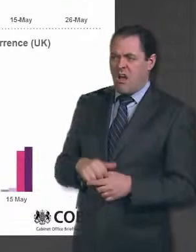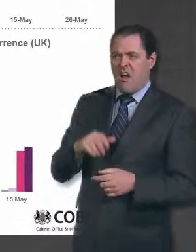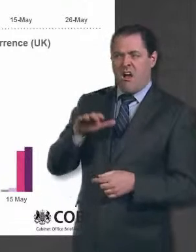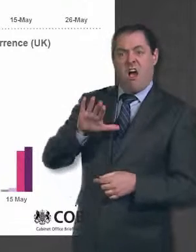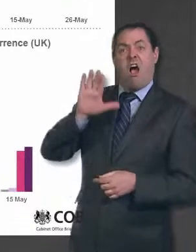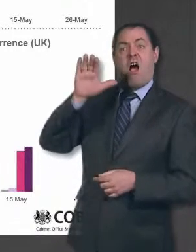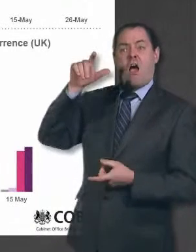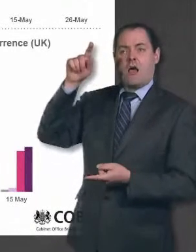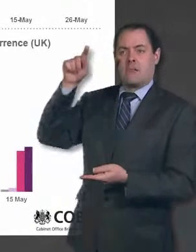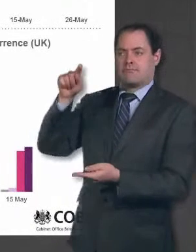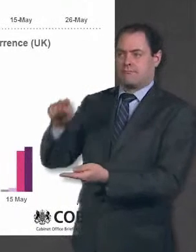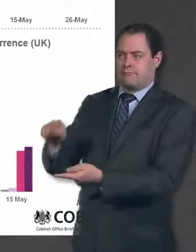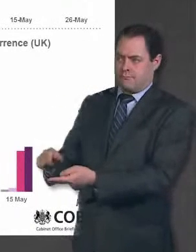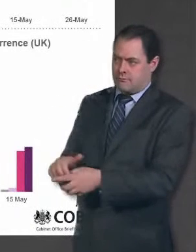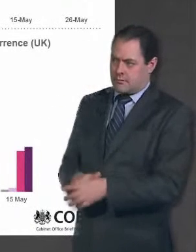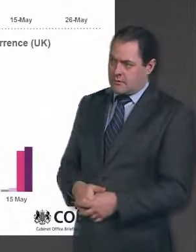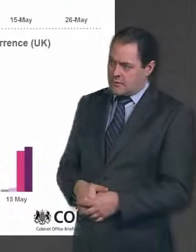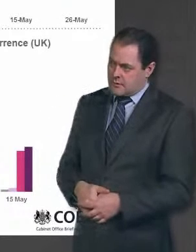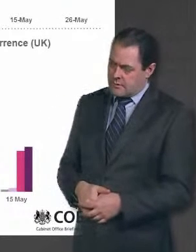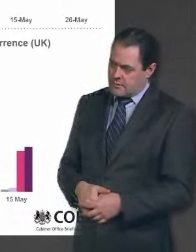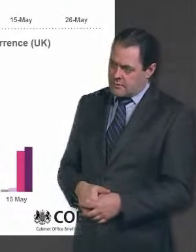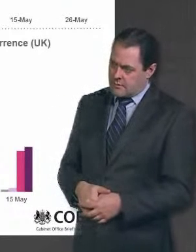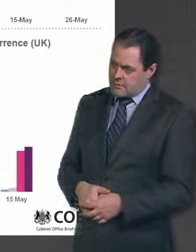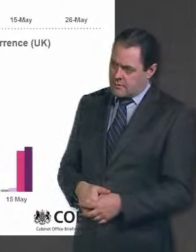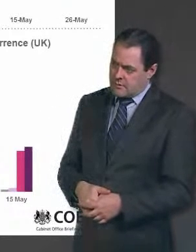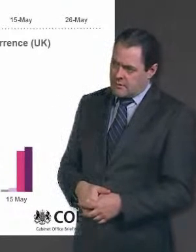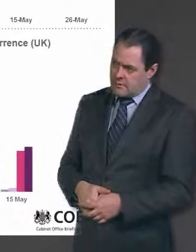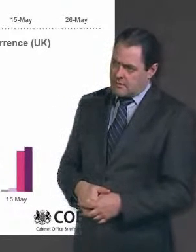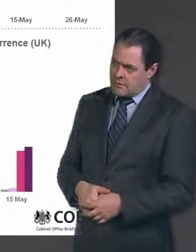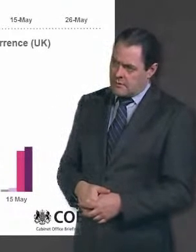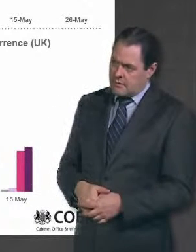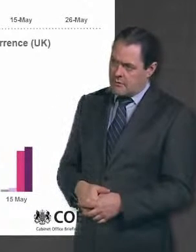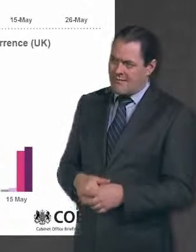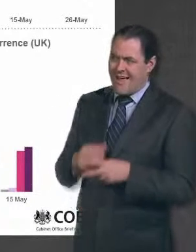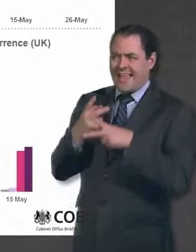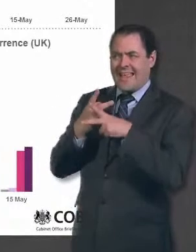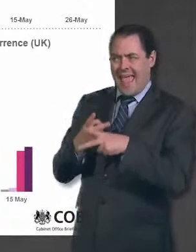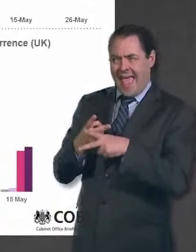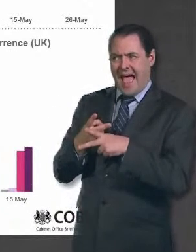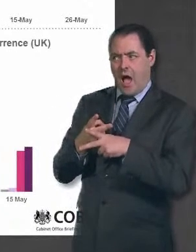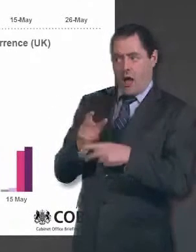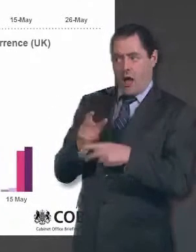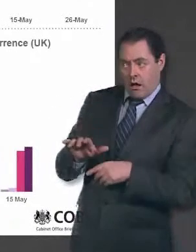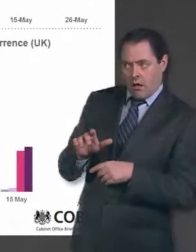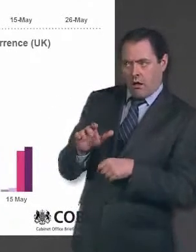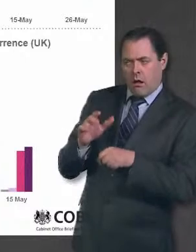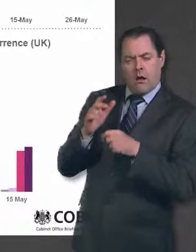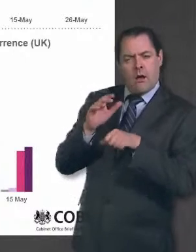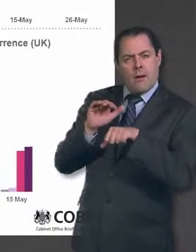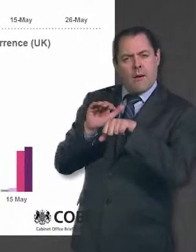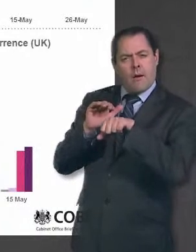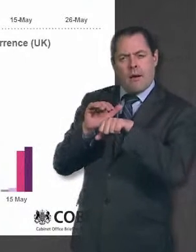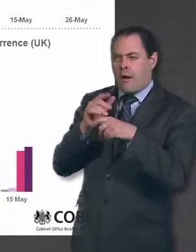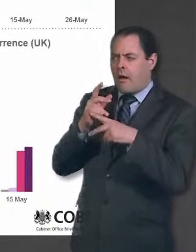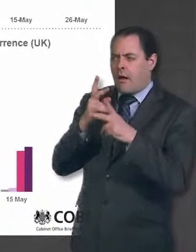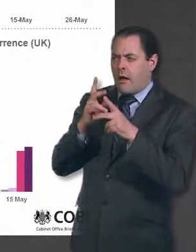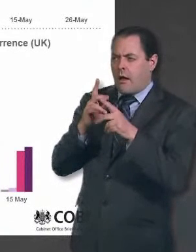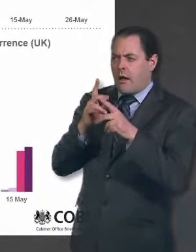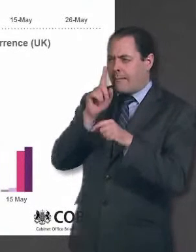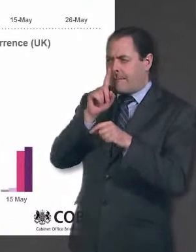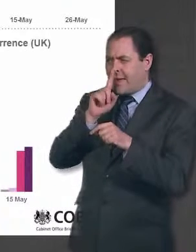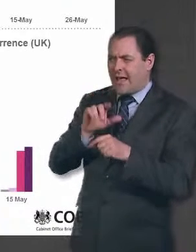trend in deaths in care homes occurred rather later and was smaller, but both are now declining. And in